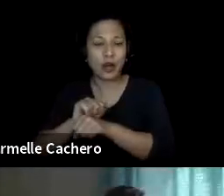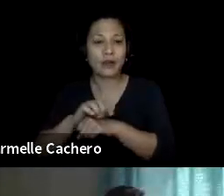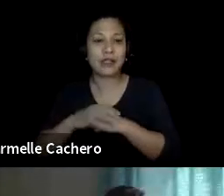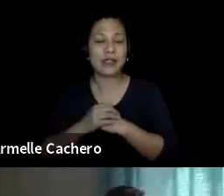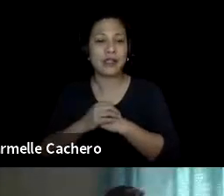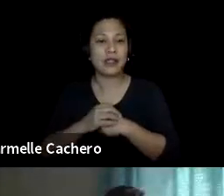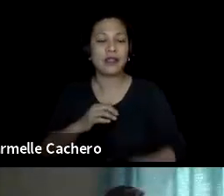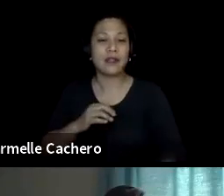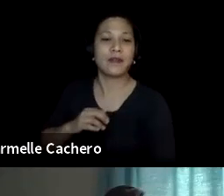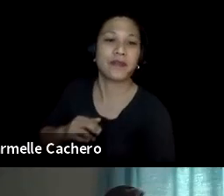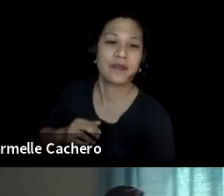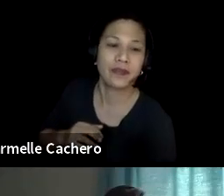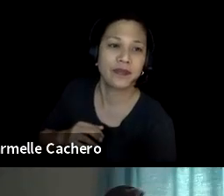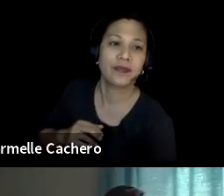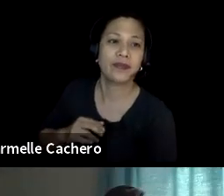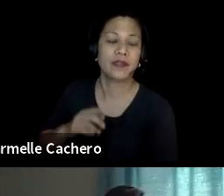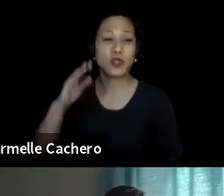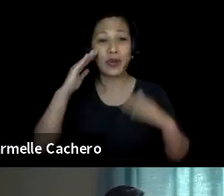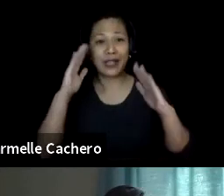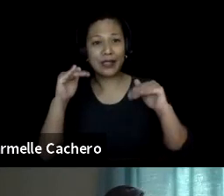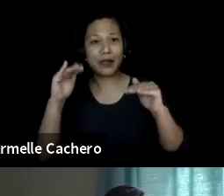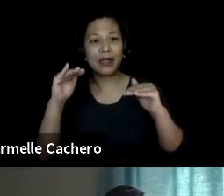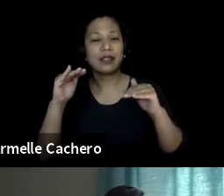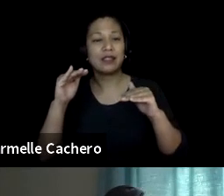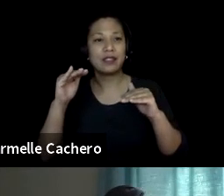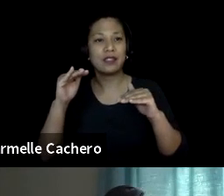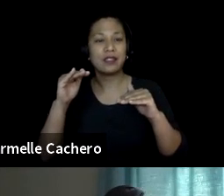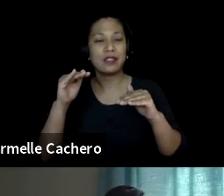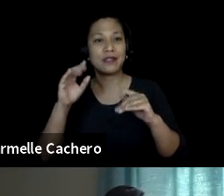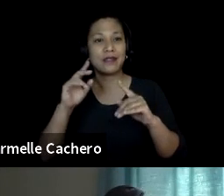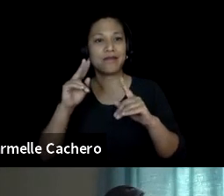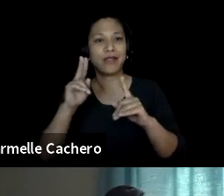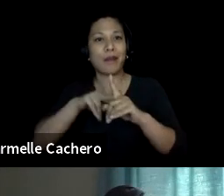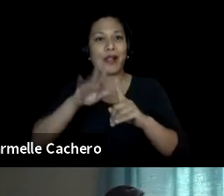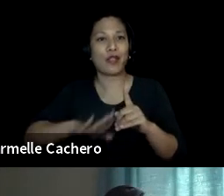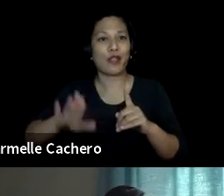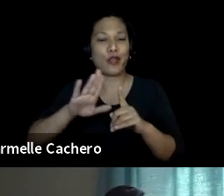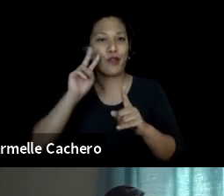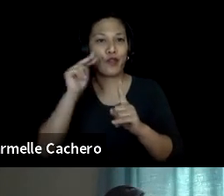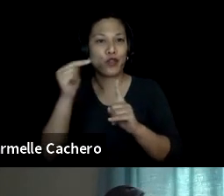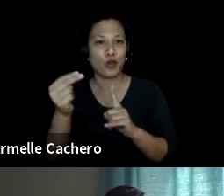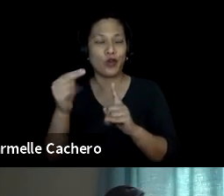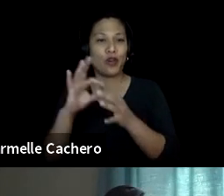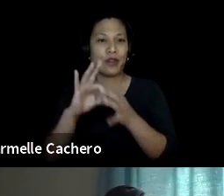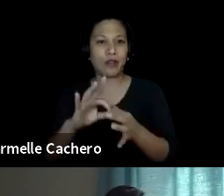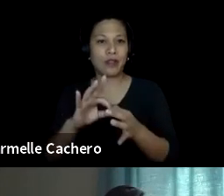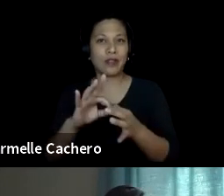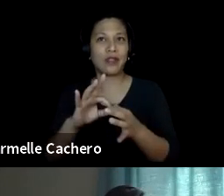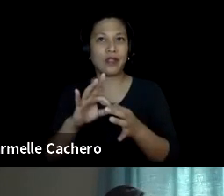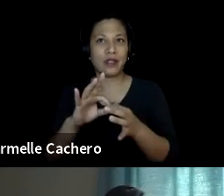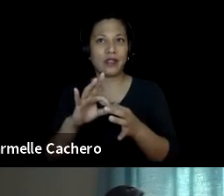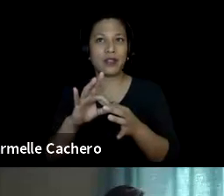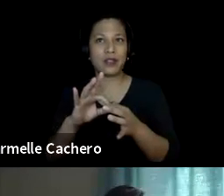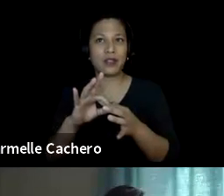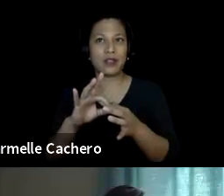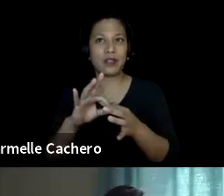also then just expected to apply their lens for an institution or organization or what have